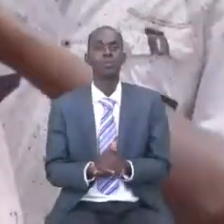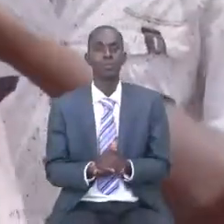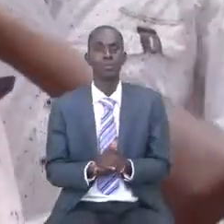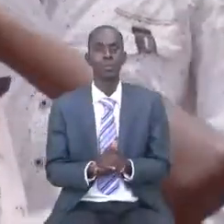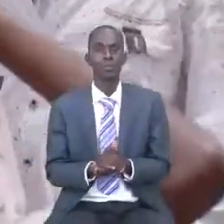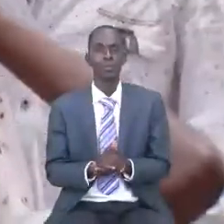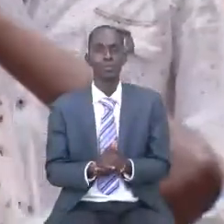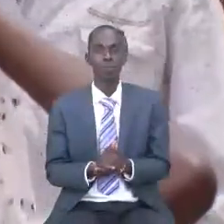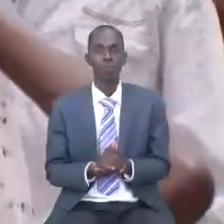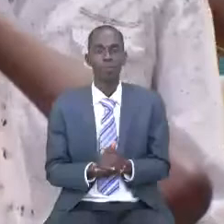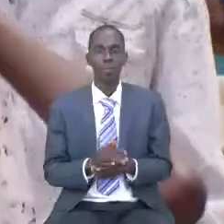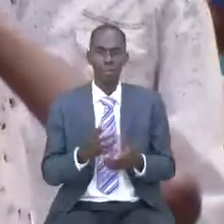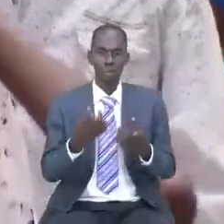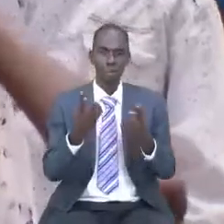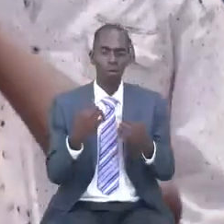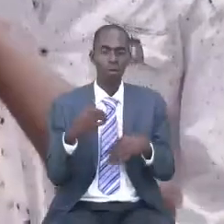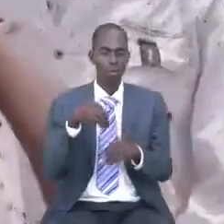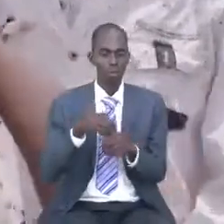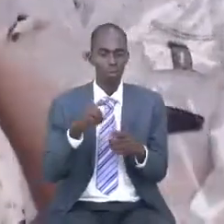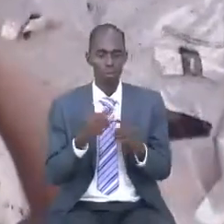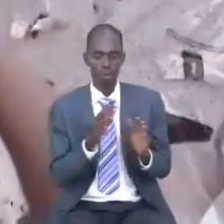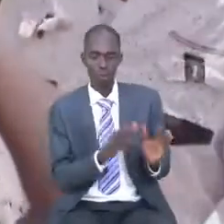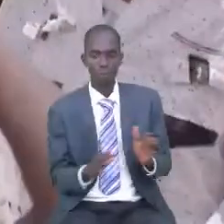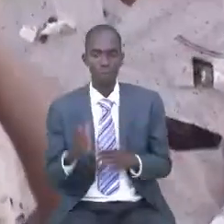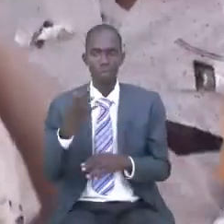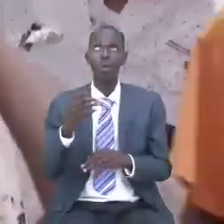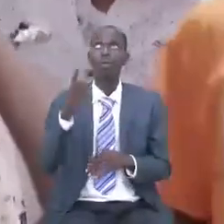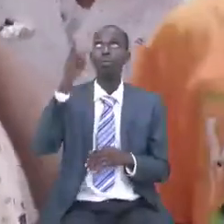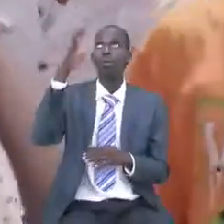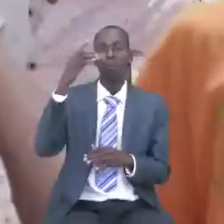Come into the plan of God for your life.